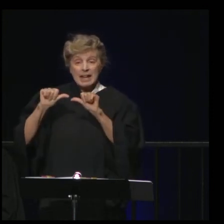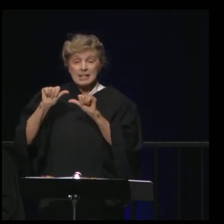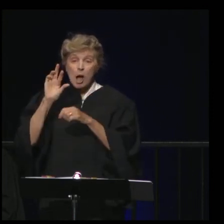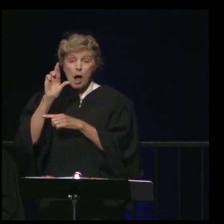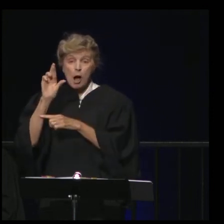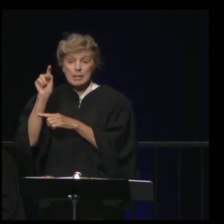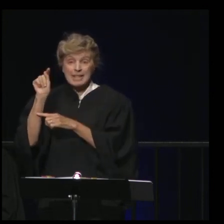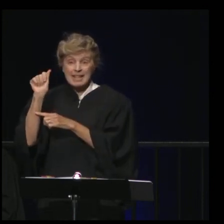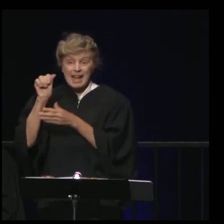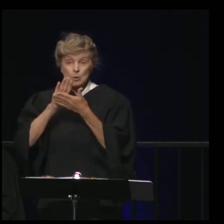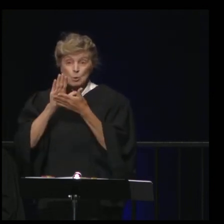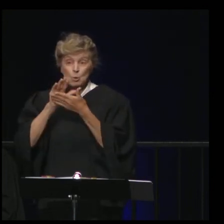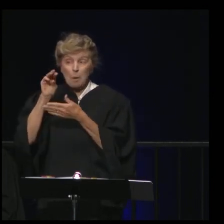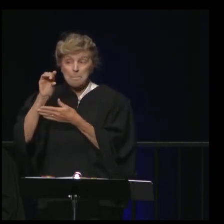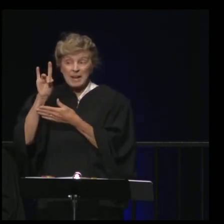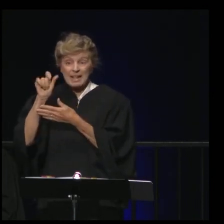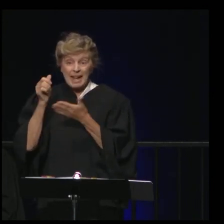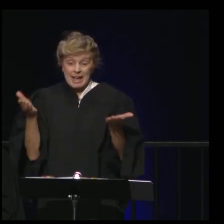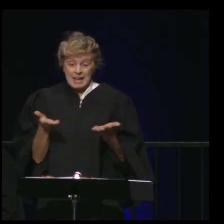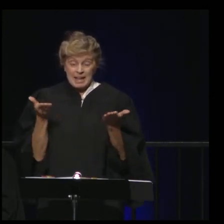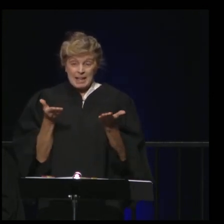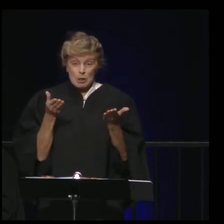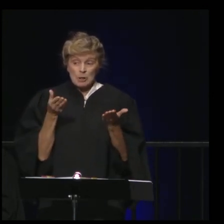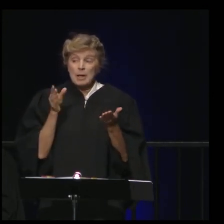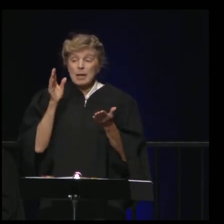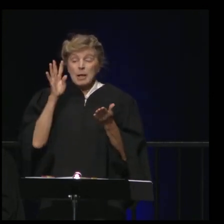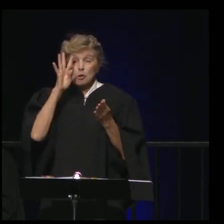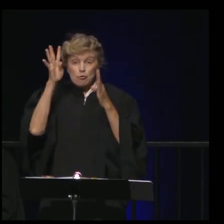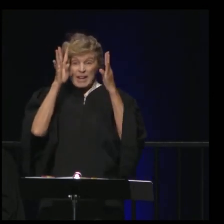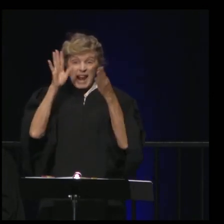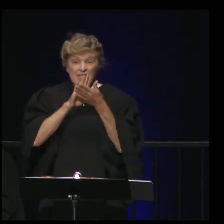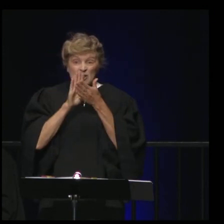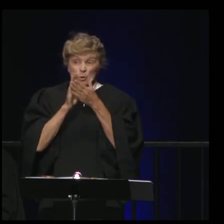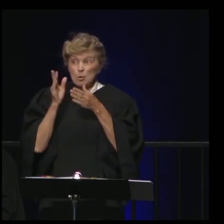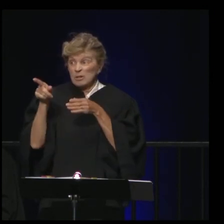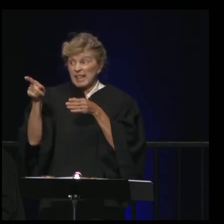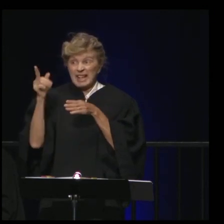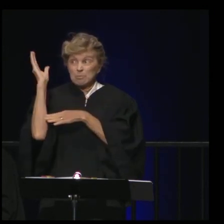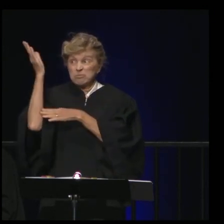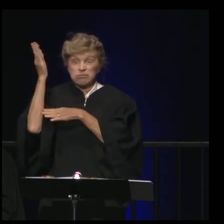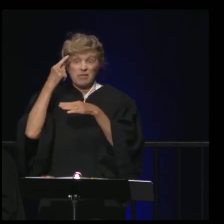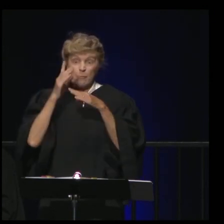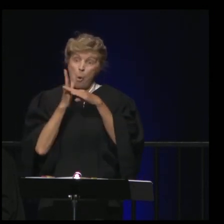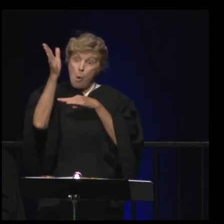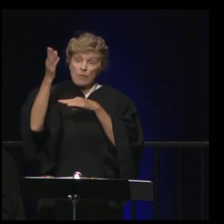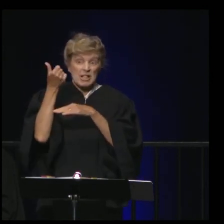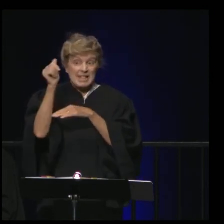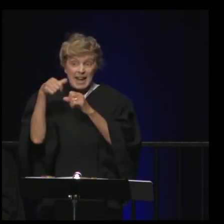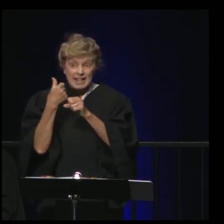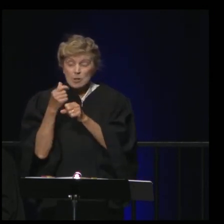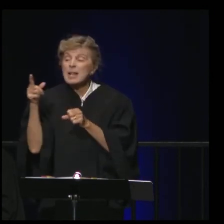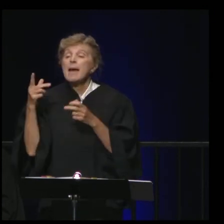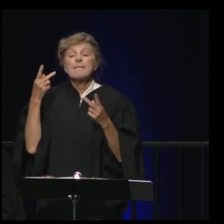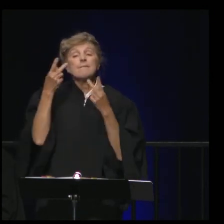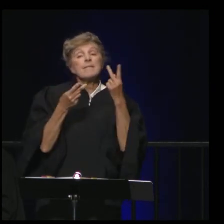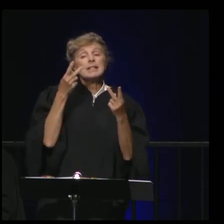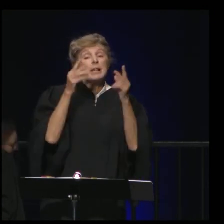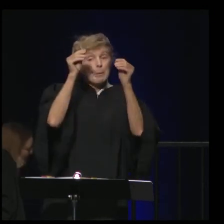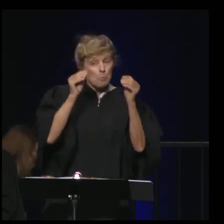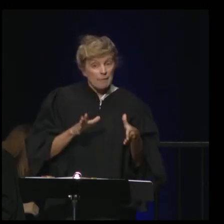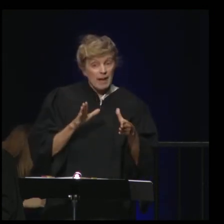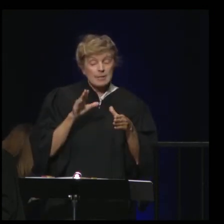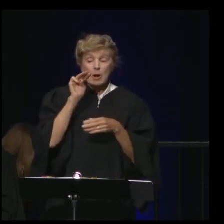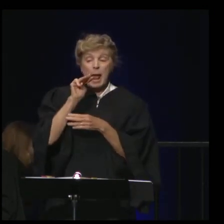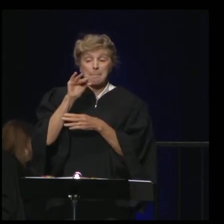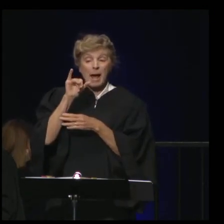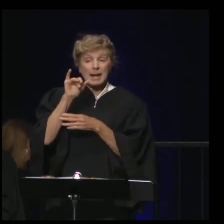School of Media here at TMU's Creative School for more than 10 years. He is a visiting professor at the MIT